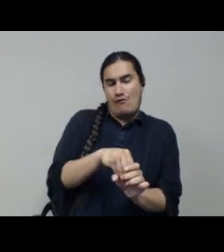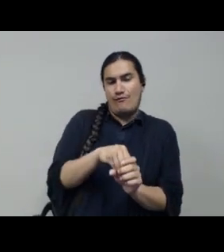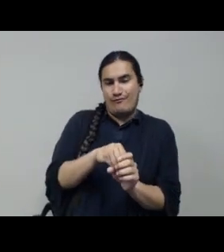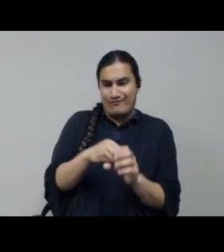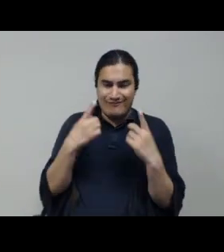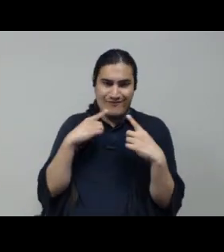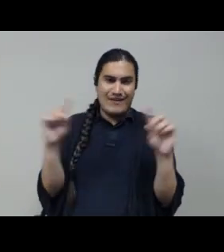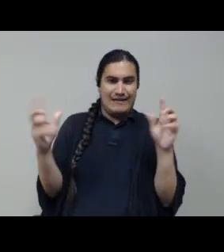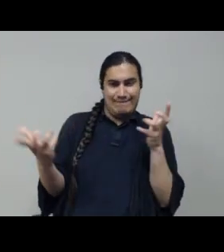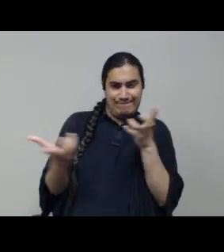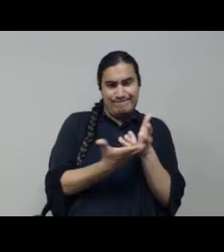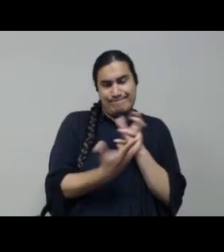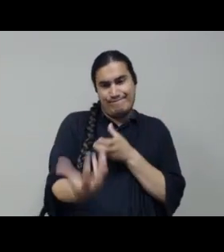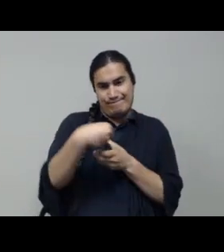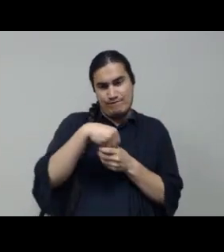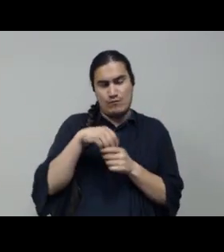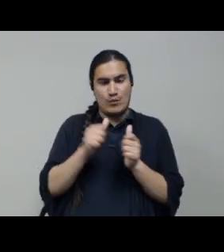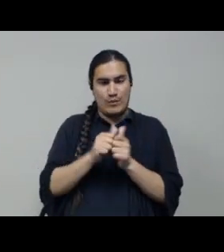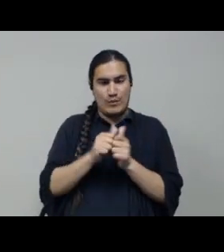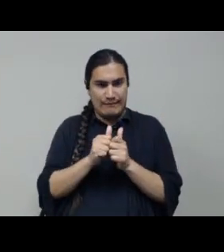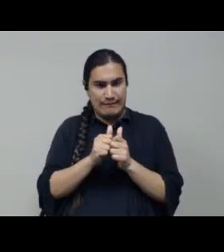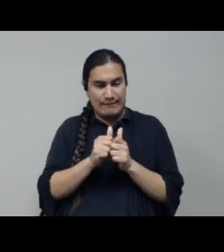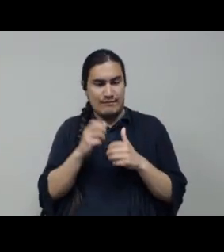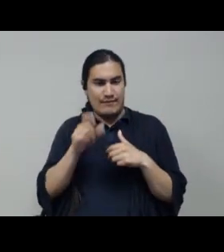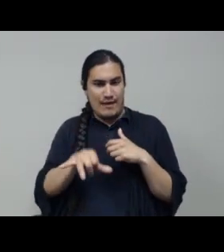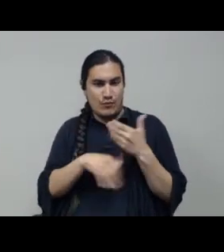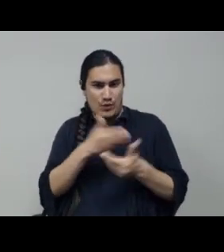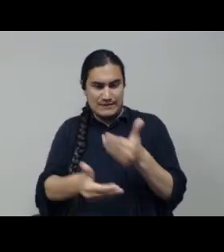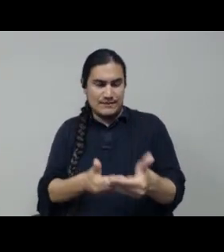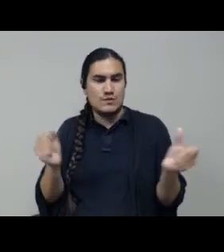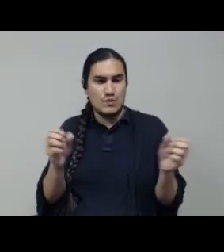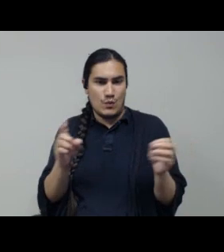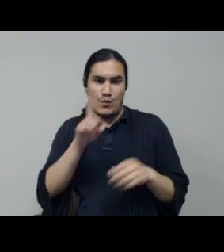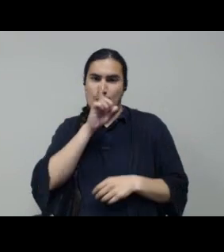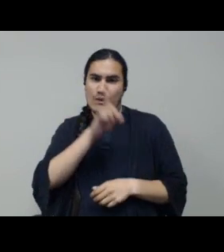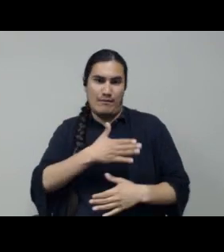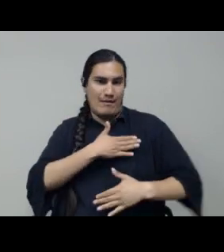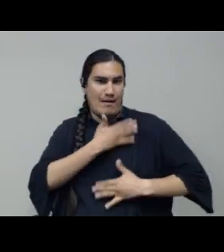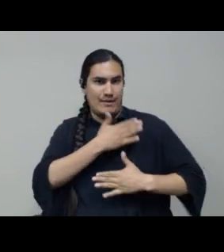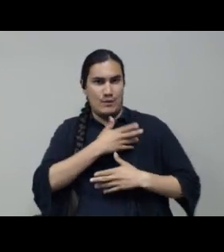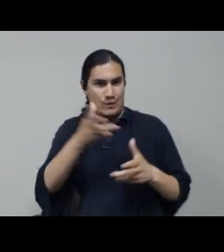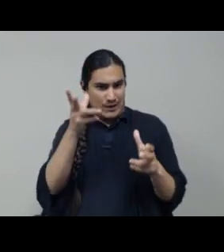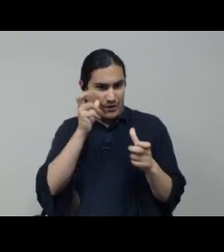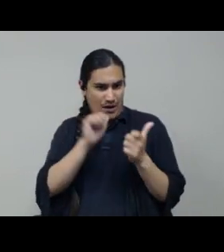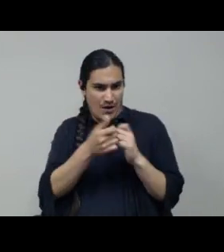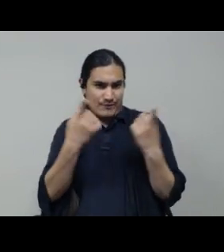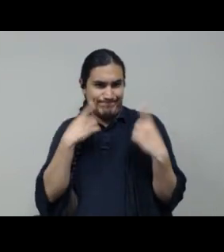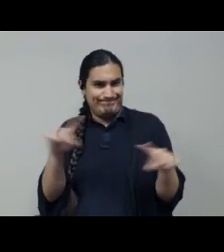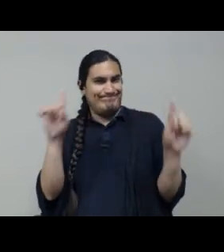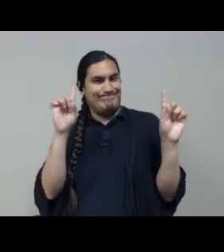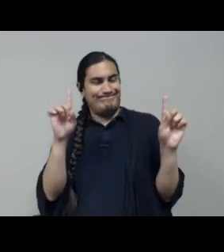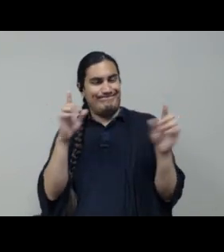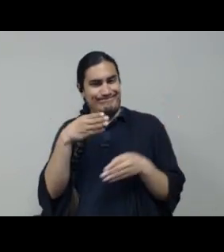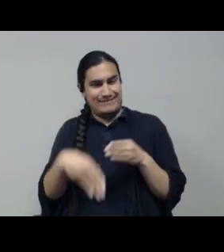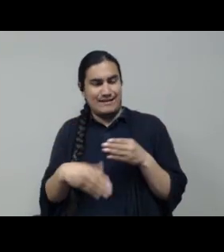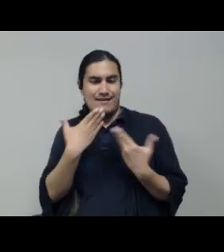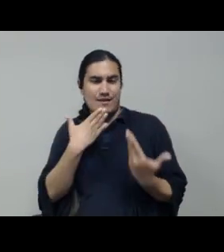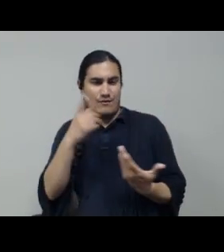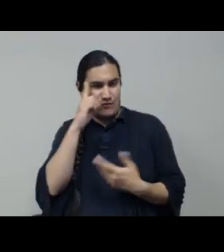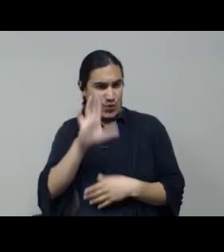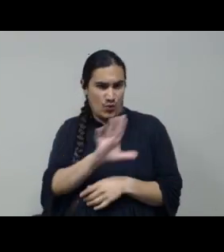our decision-making processes. So I'm very happy to hear how this turned out in the end. Thank you guys for the good work.